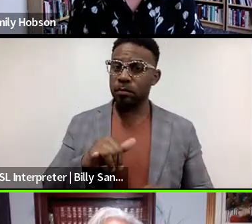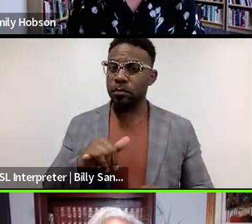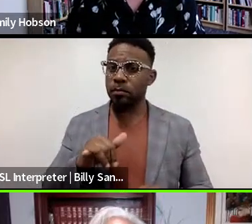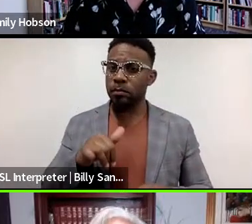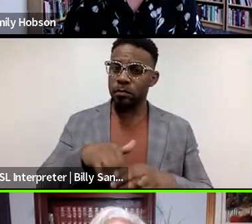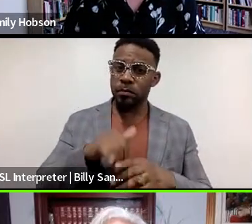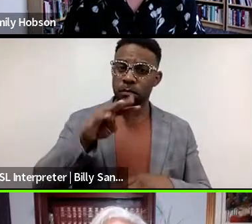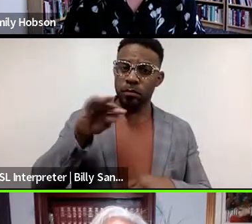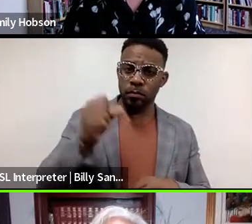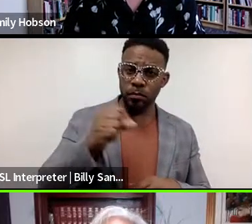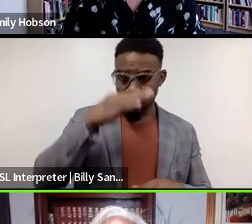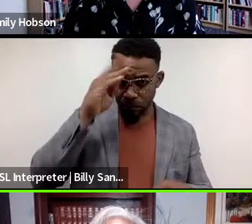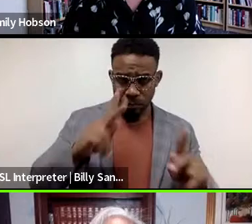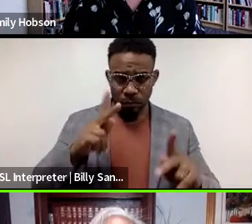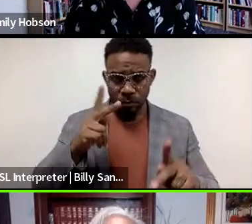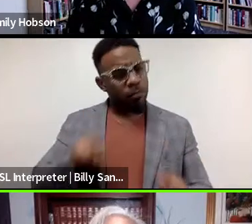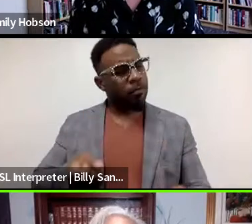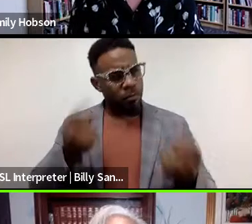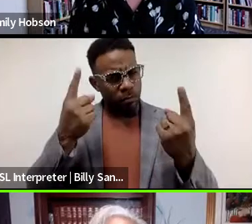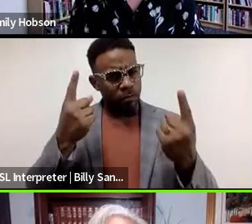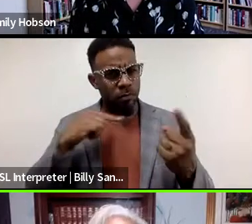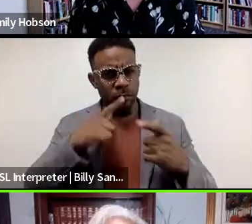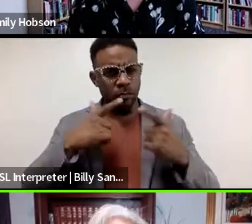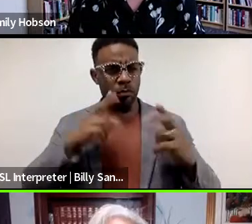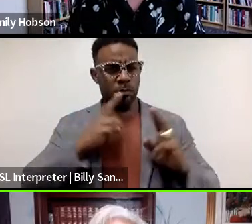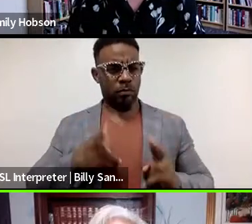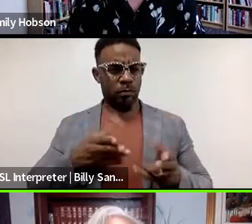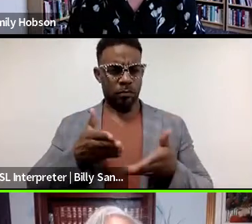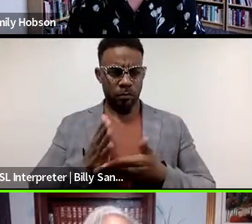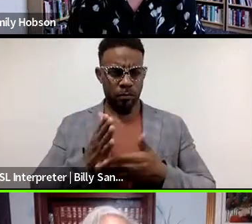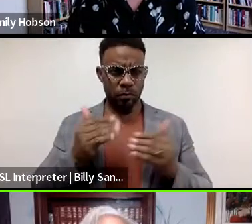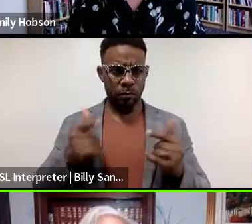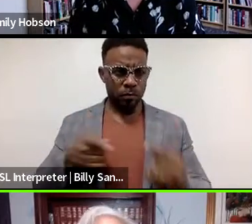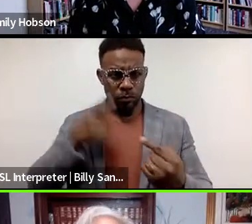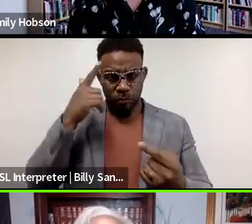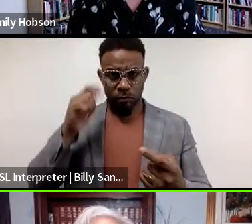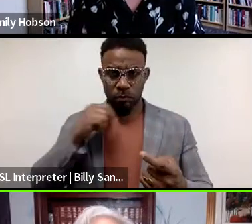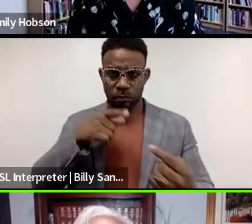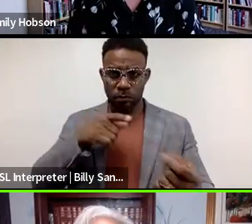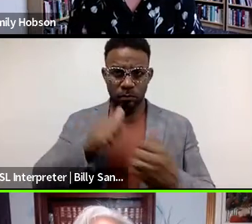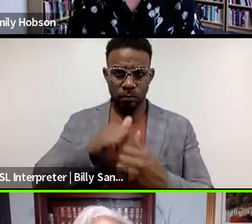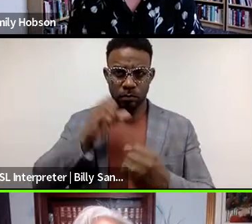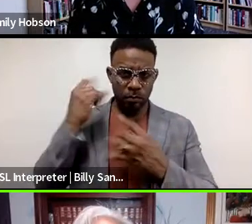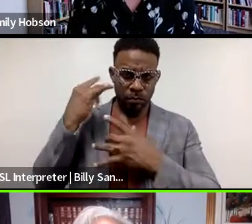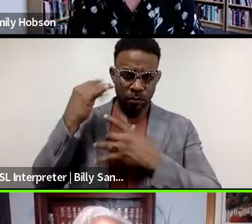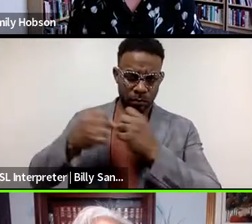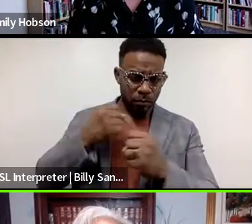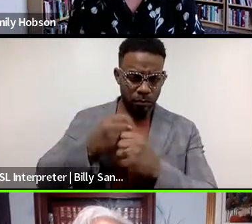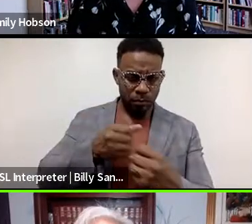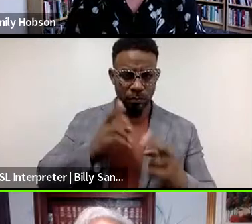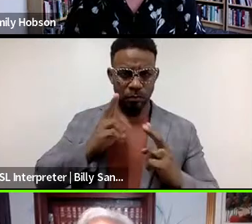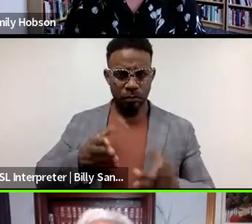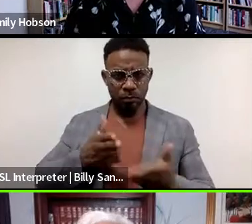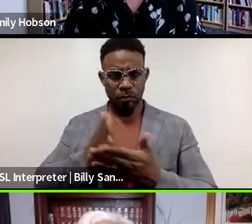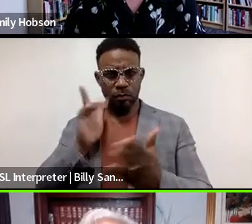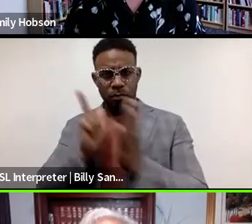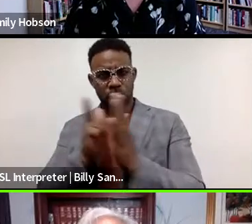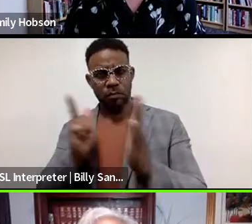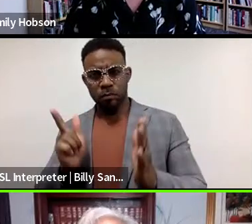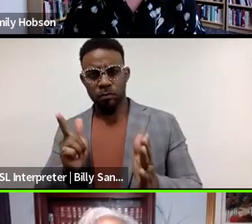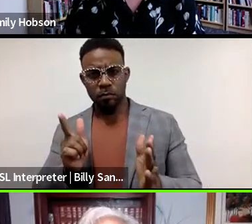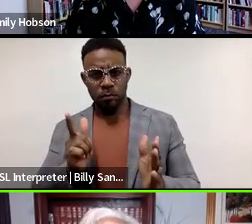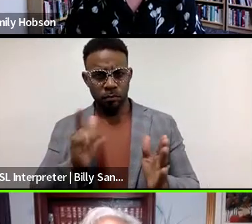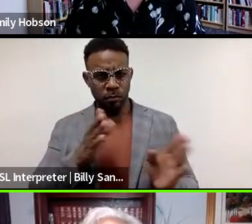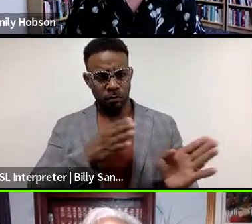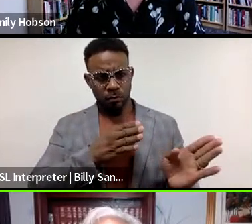in the 40s, Black folks understood that they were in a human rights struggle because they had dealt with centuries of a human rights violation. And